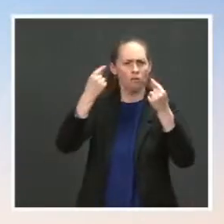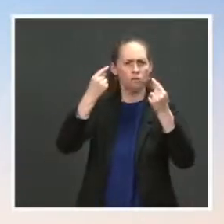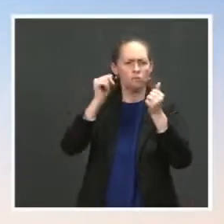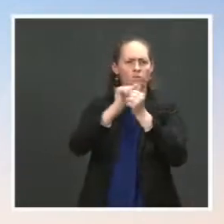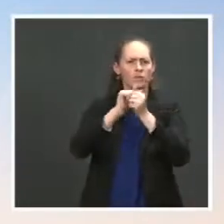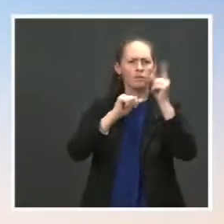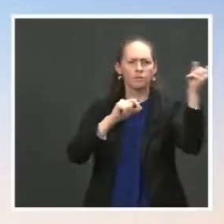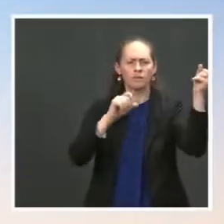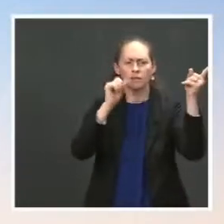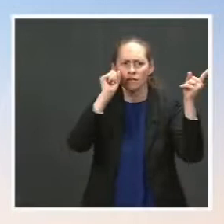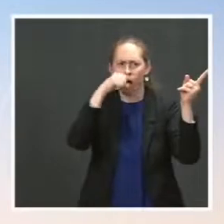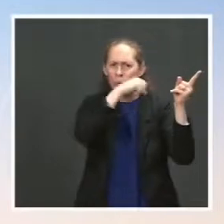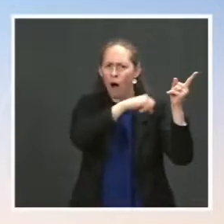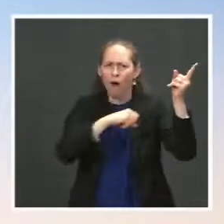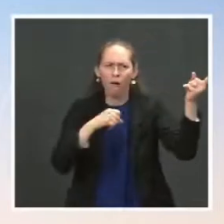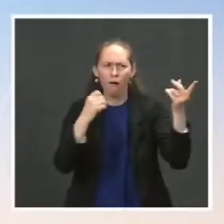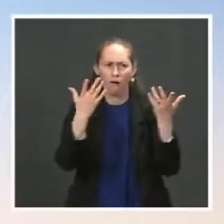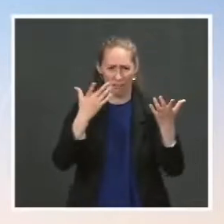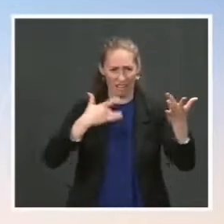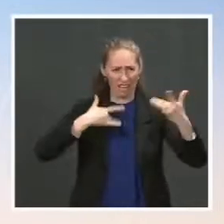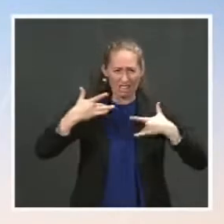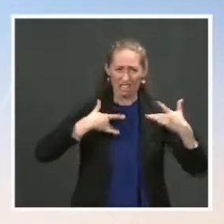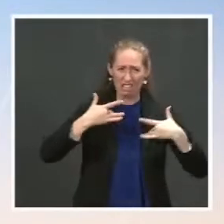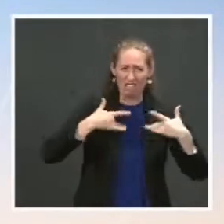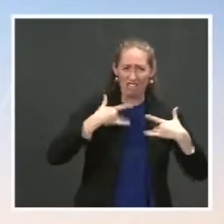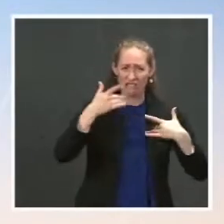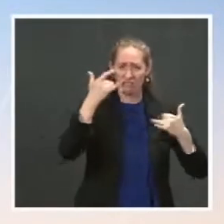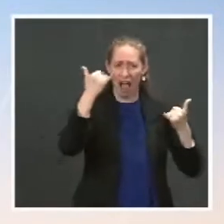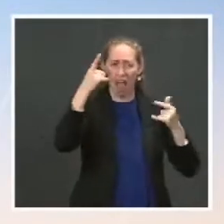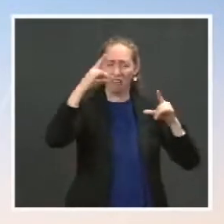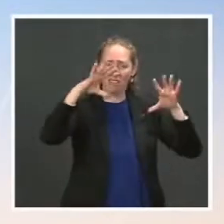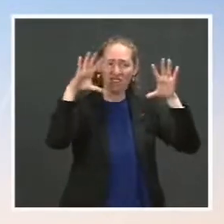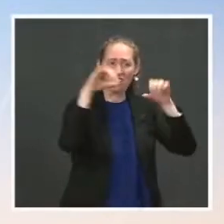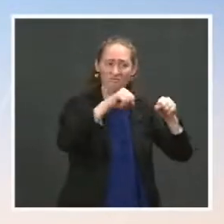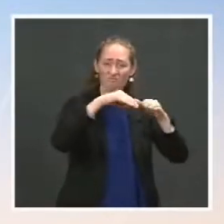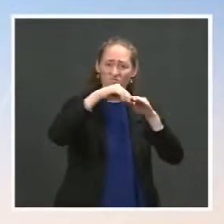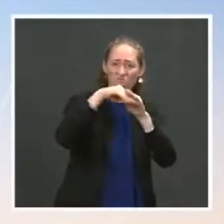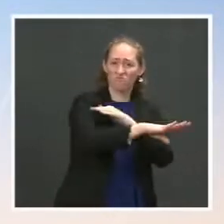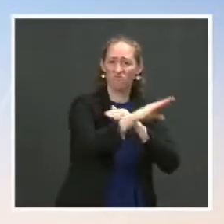Are you concerned that they might invade Taiwan?